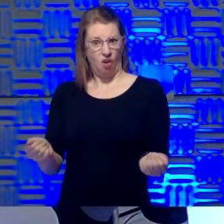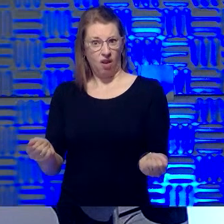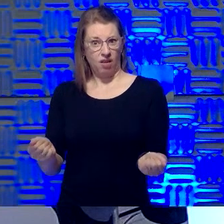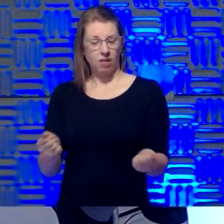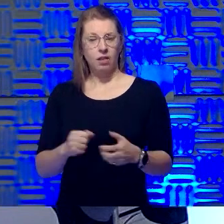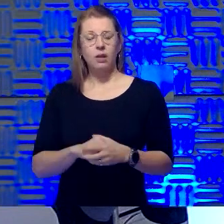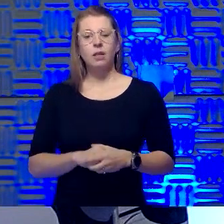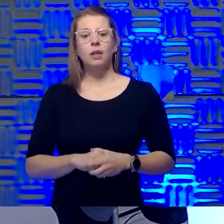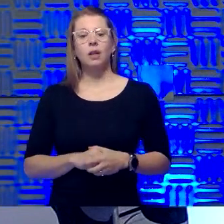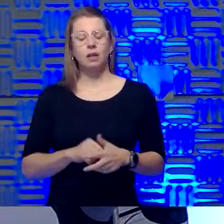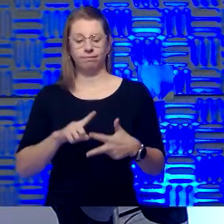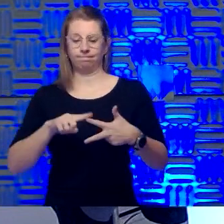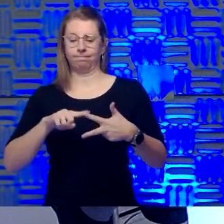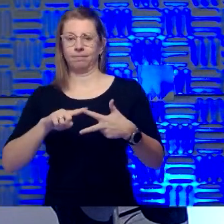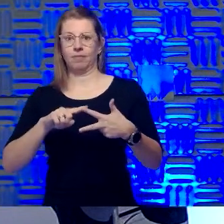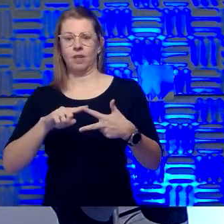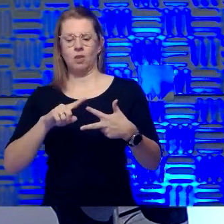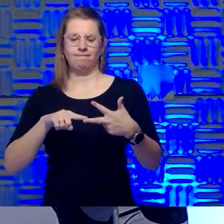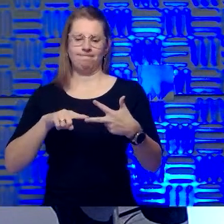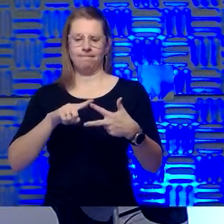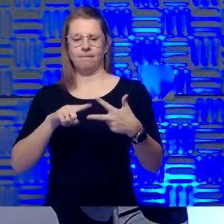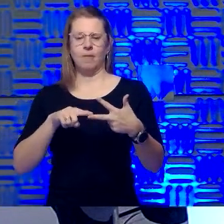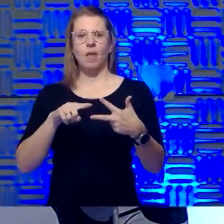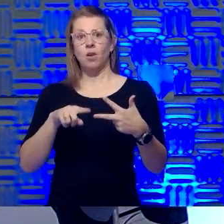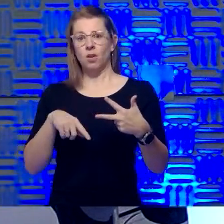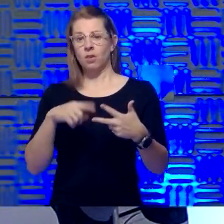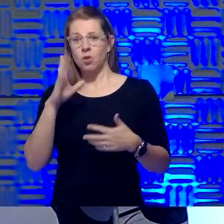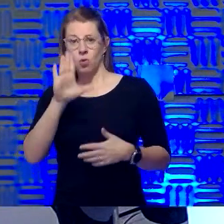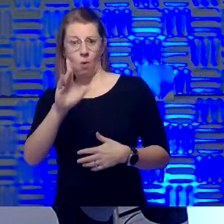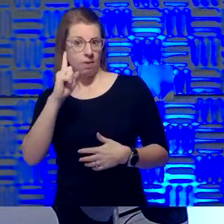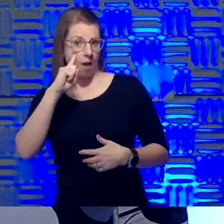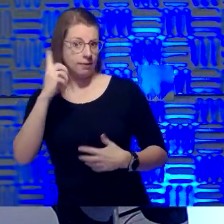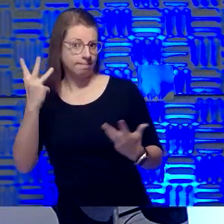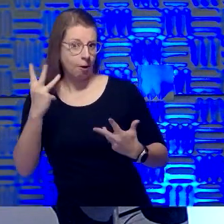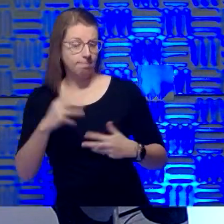Okay, Christian or Mark, thoughts about that?